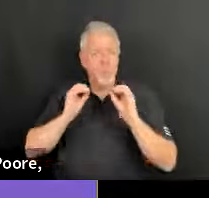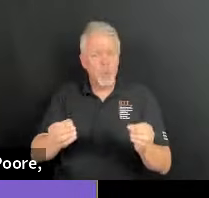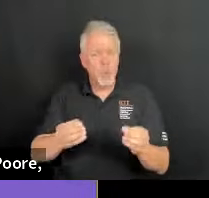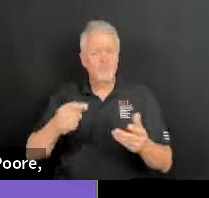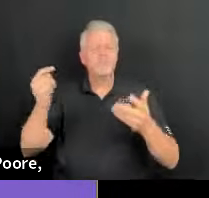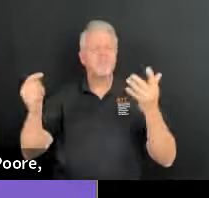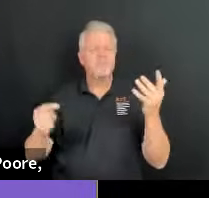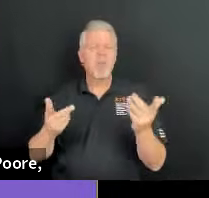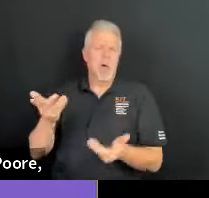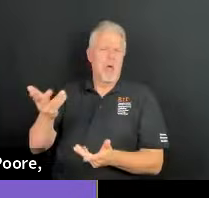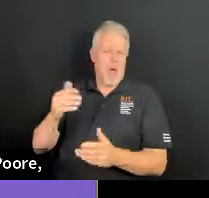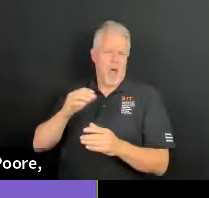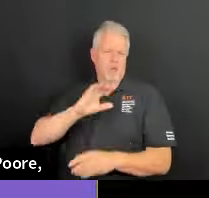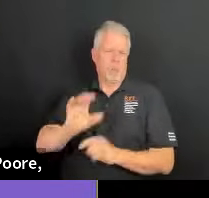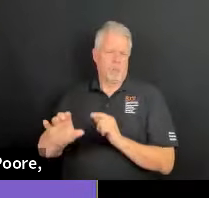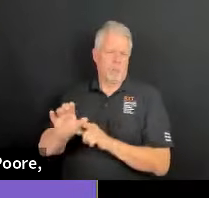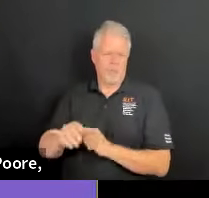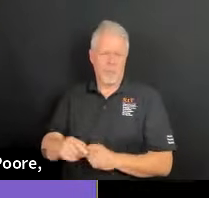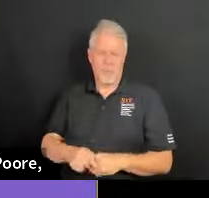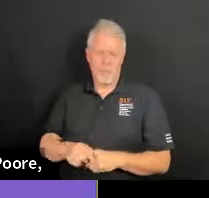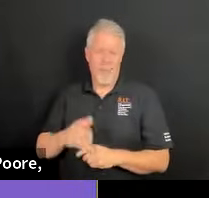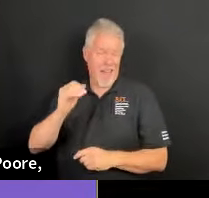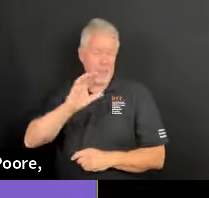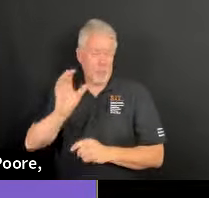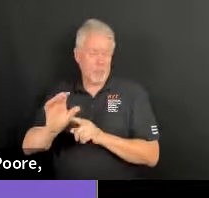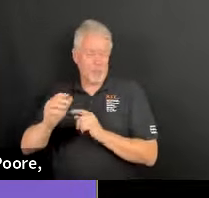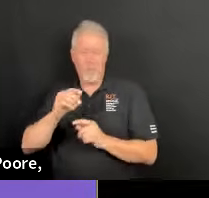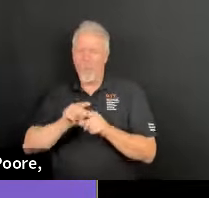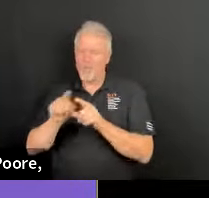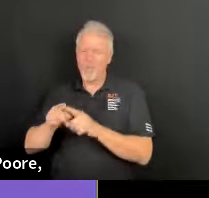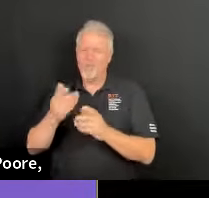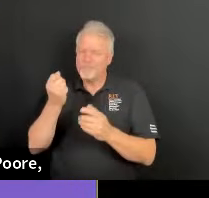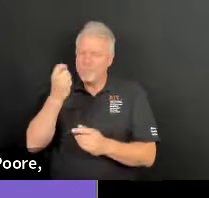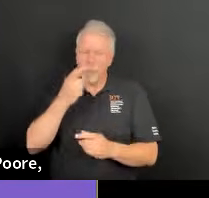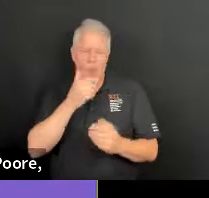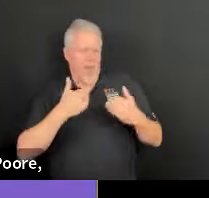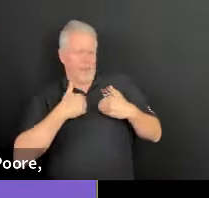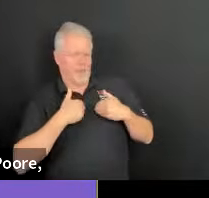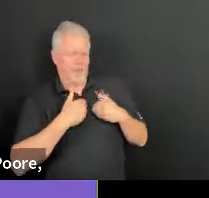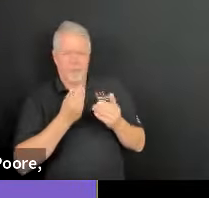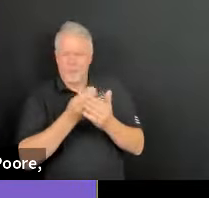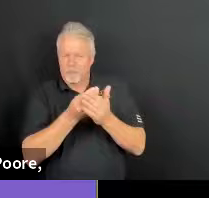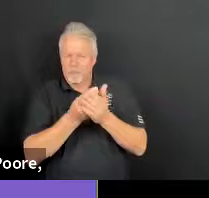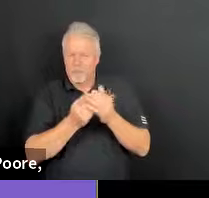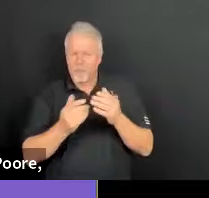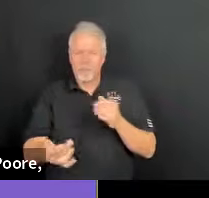talks. Of course, because interpreting services are sometimes not provided, although Zoom,